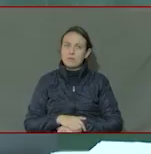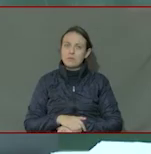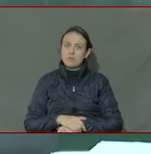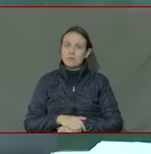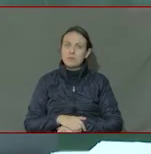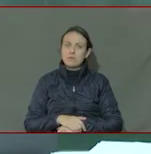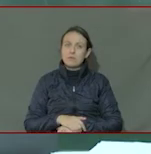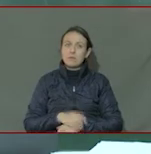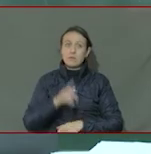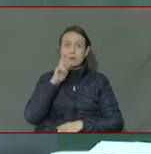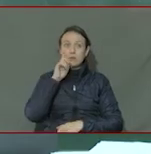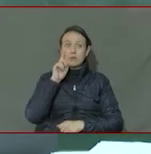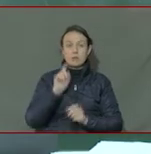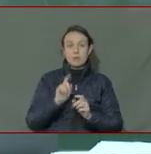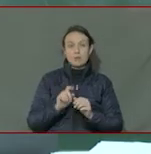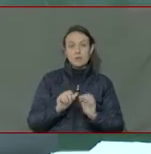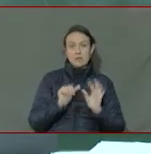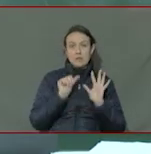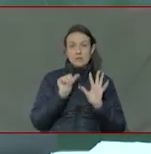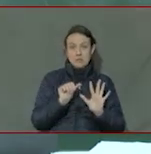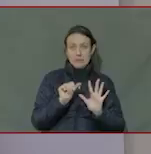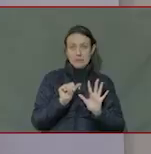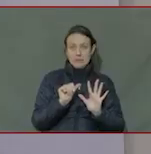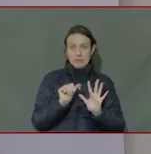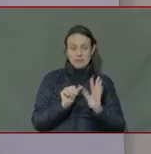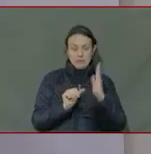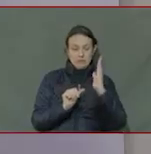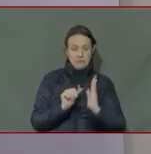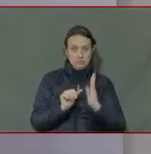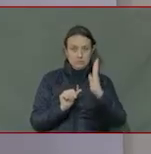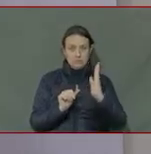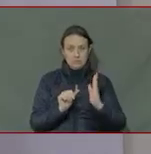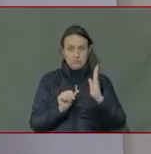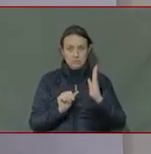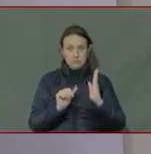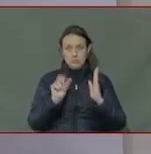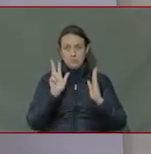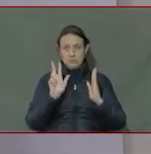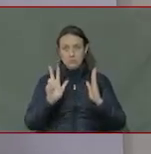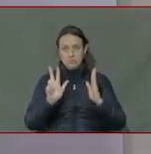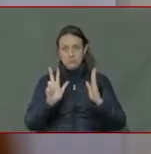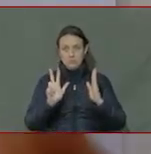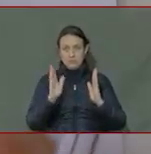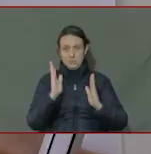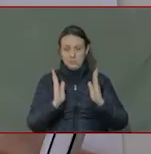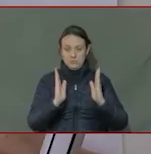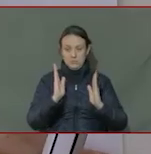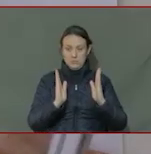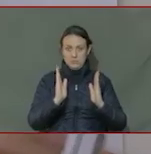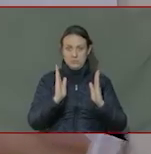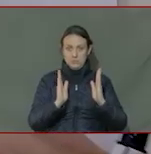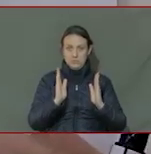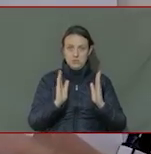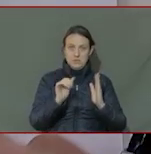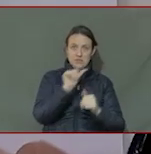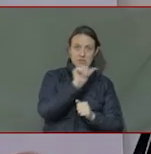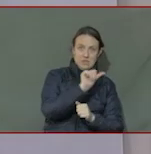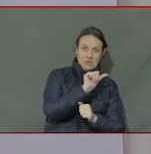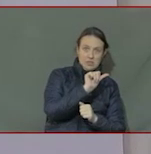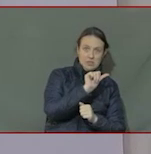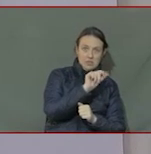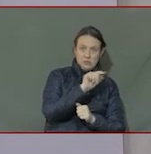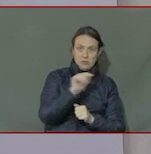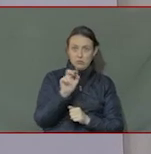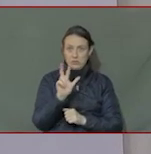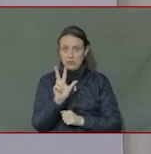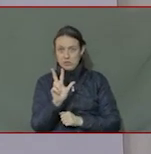Yeah, you see, here's 6 o'clock, people, if you look there. There's 6 o'clock, there's 8 o'clock. So between 6 and 7, between 6